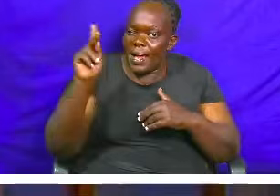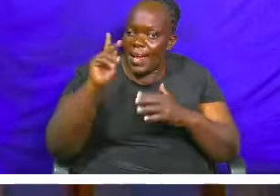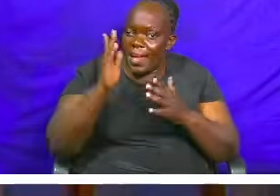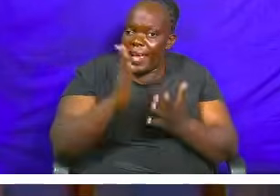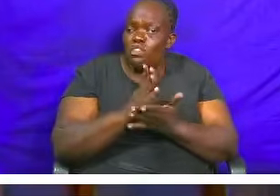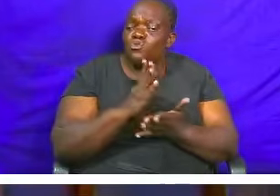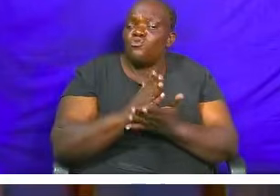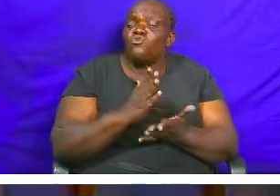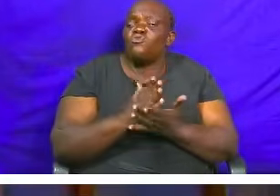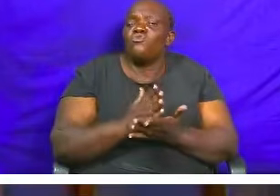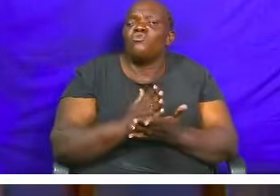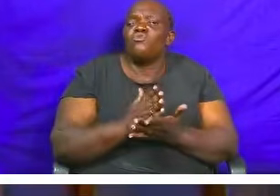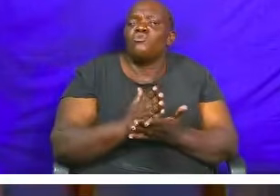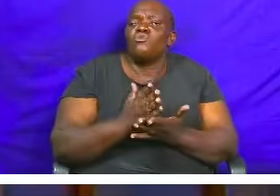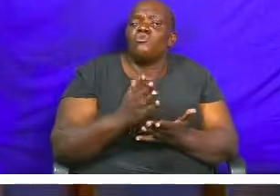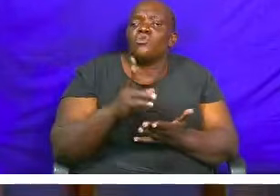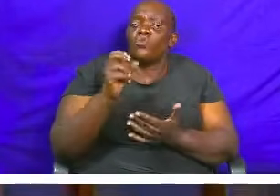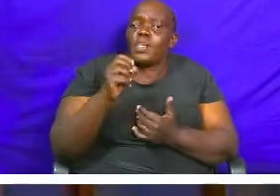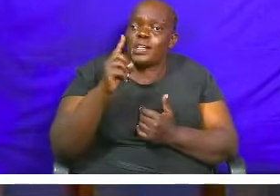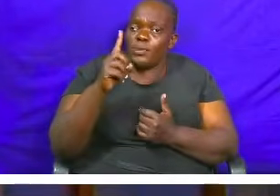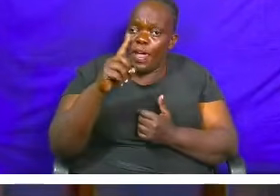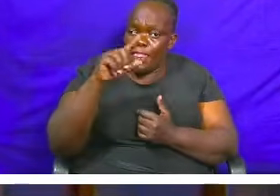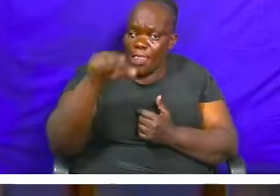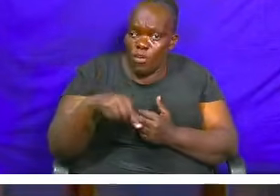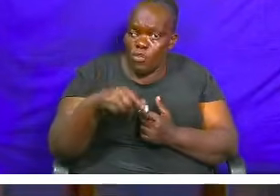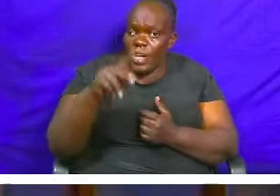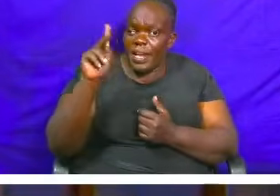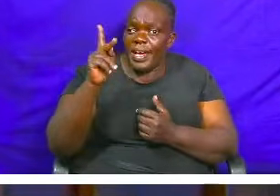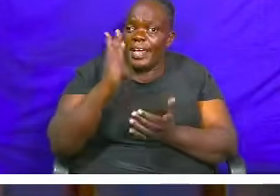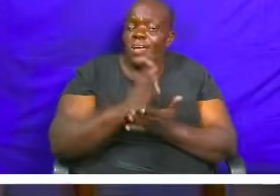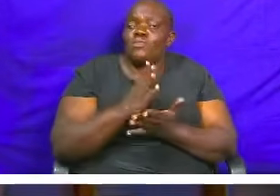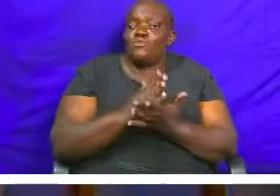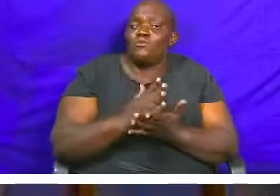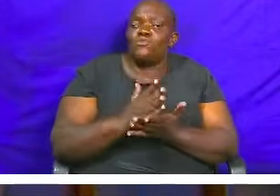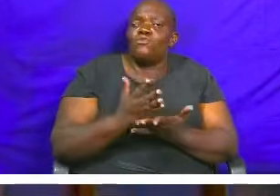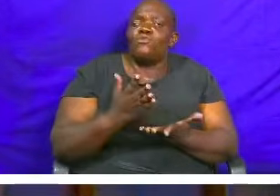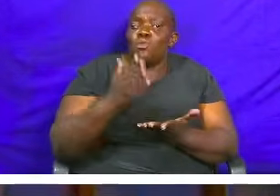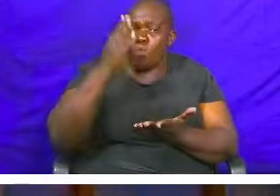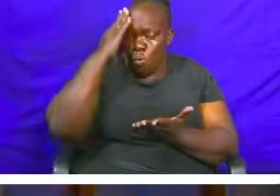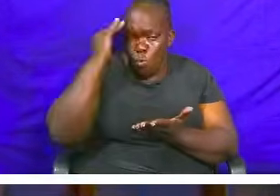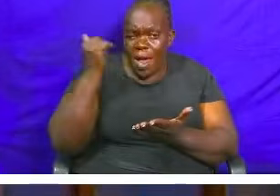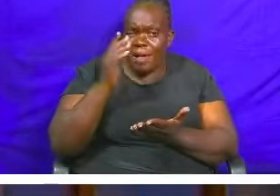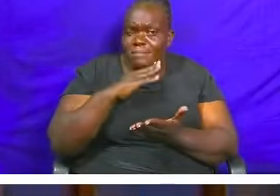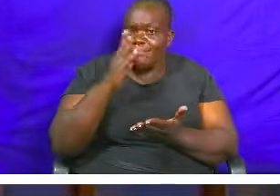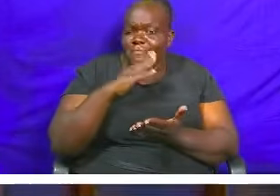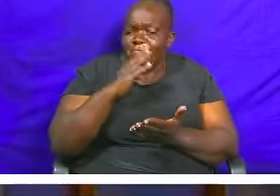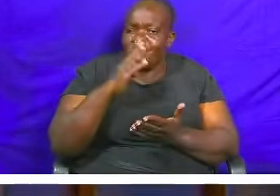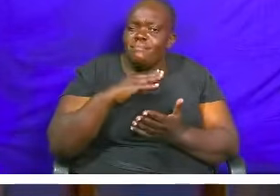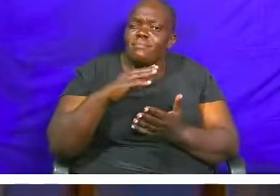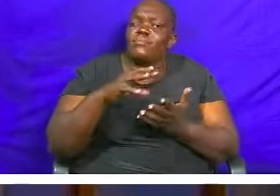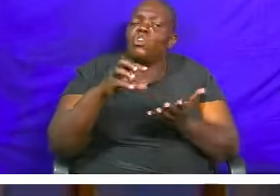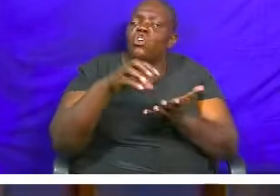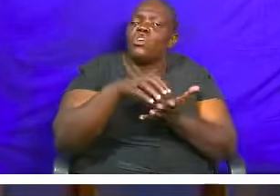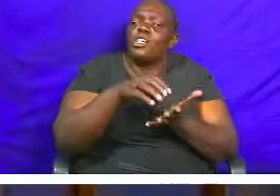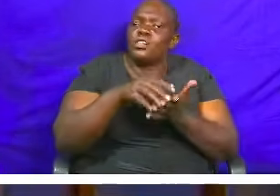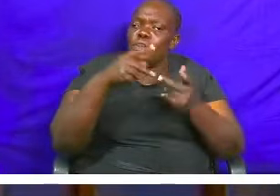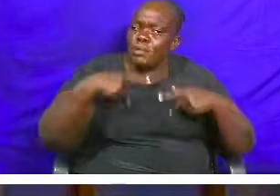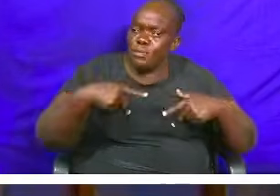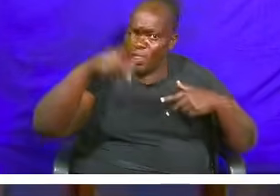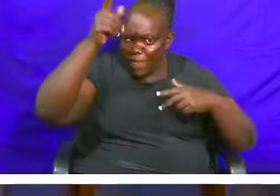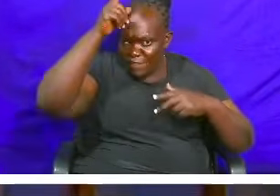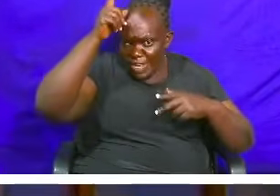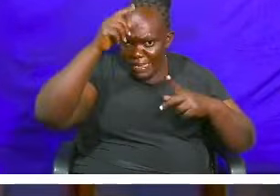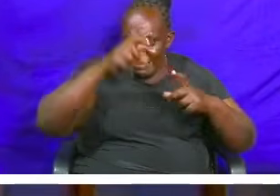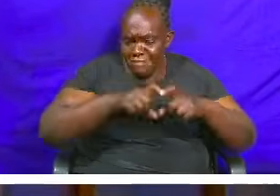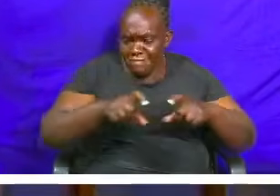Kemri saying it's now 21,000 Kenyans every year because of indoor pollution. Sometimes people in the village, because they are using